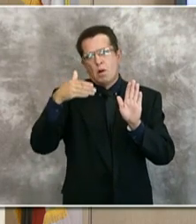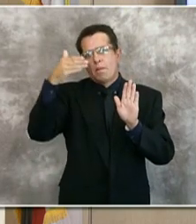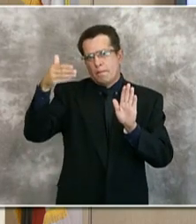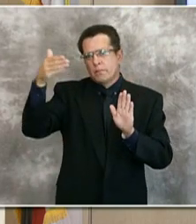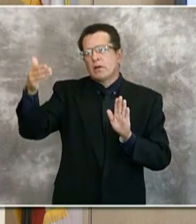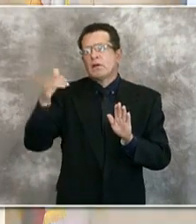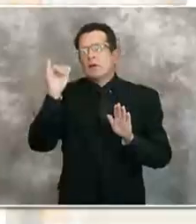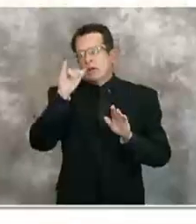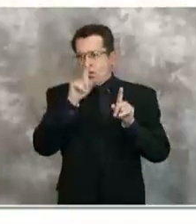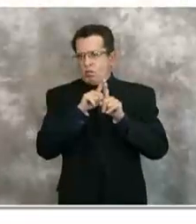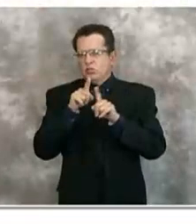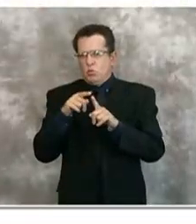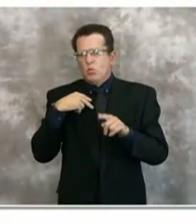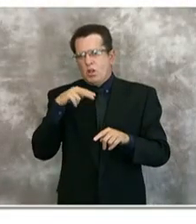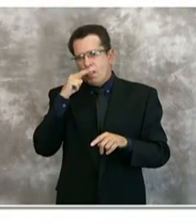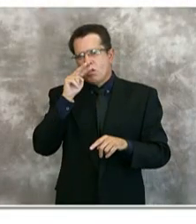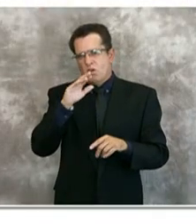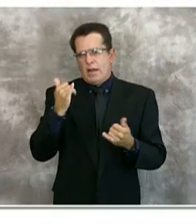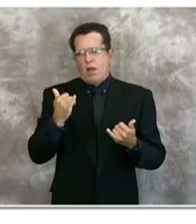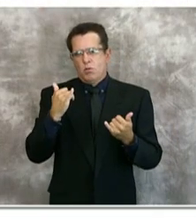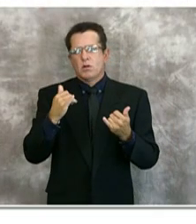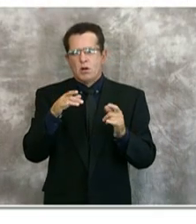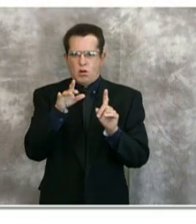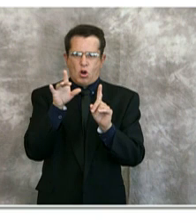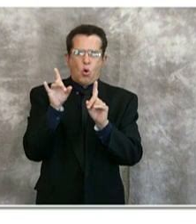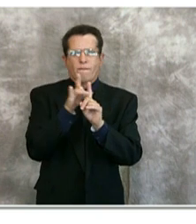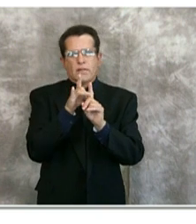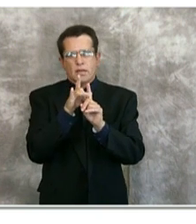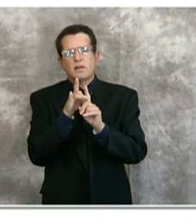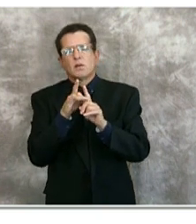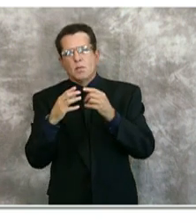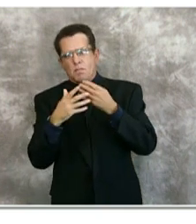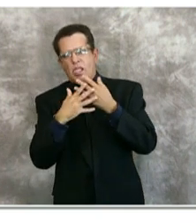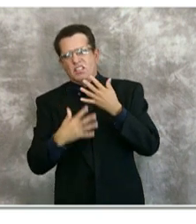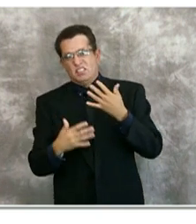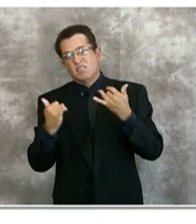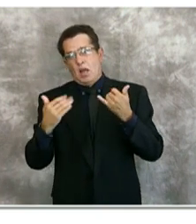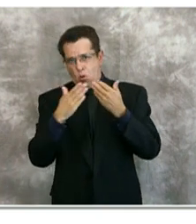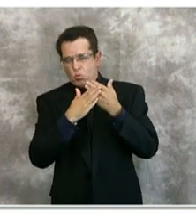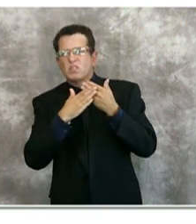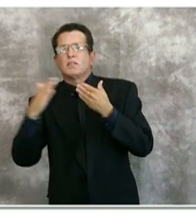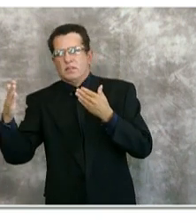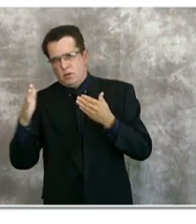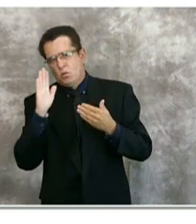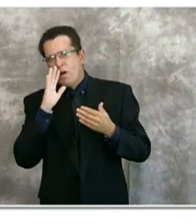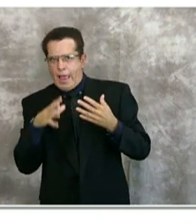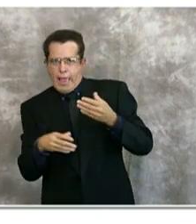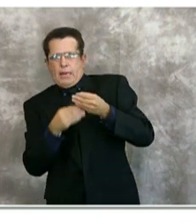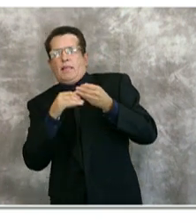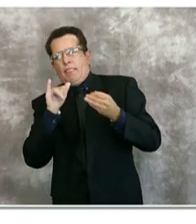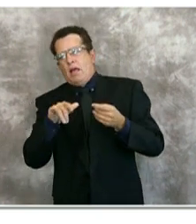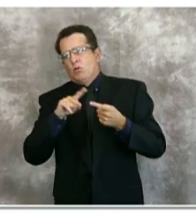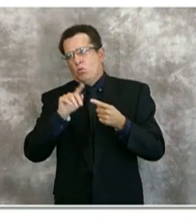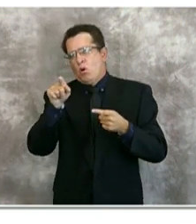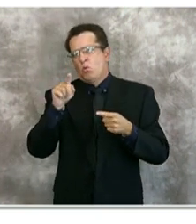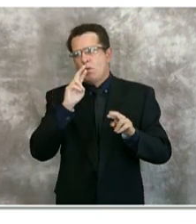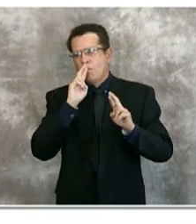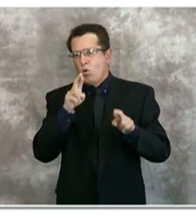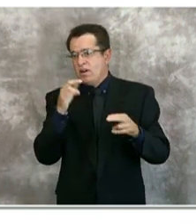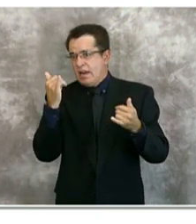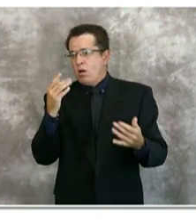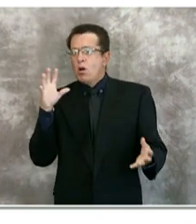charts you're used to seeing. This is our daily totals. Again, there you see today we're reporting 8,280 total tests for